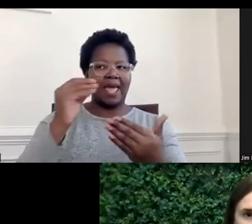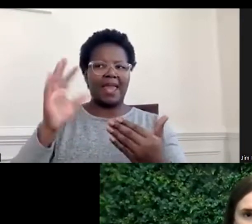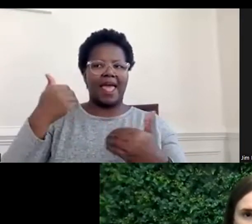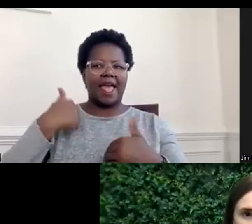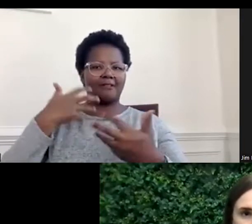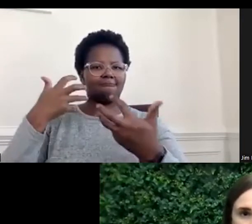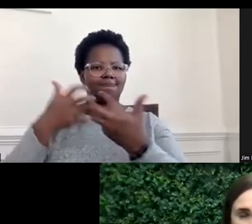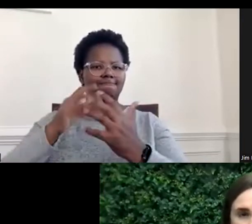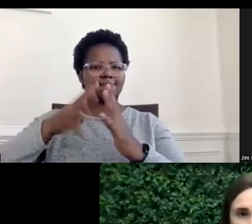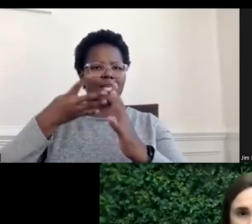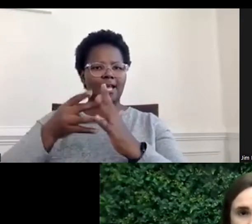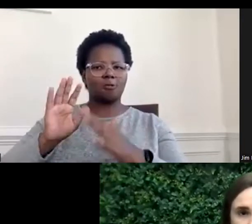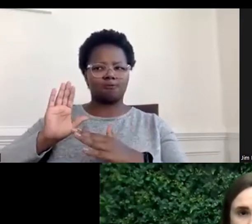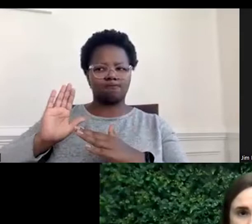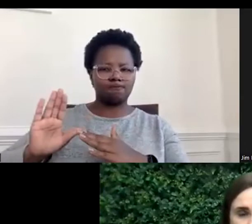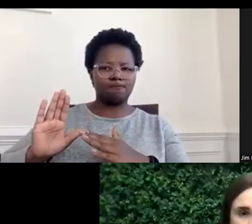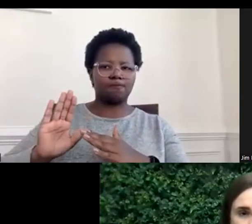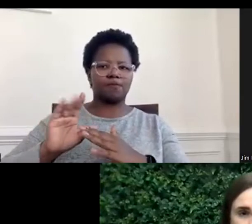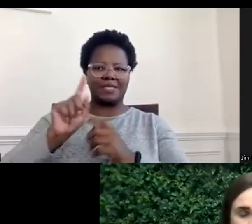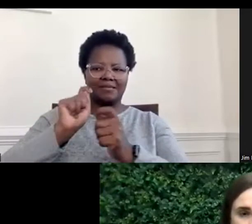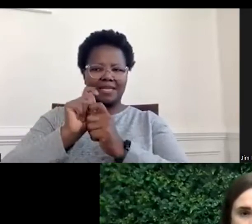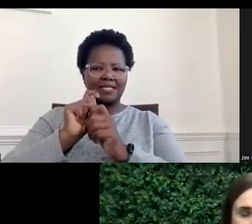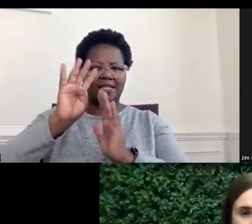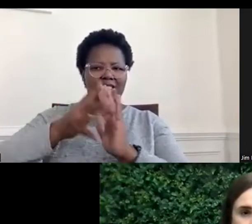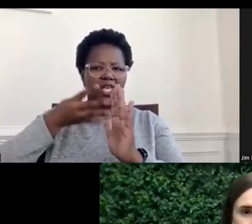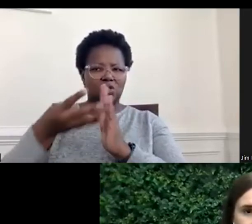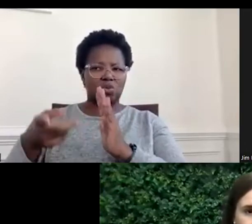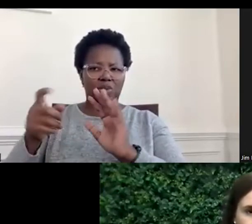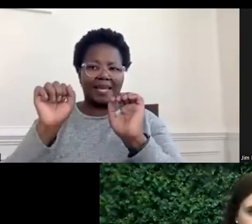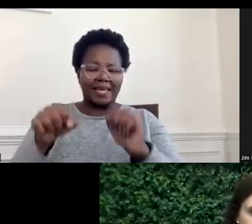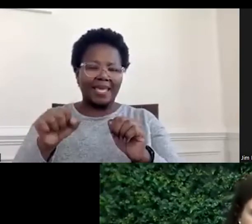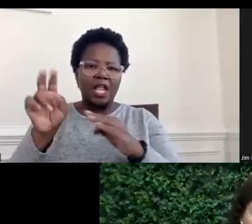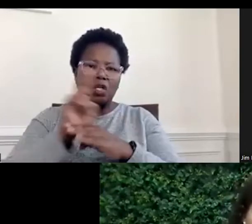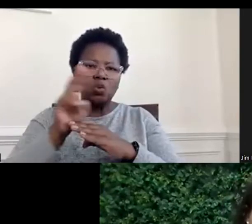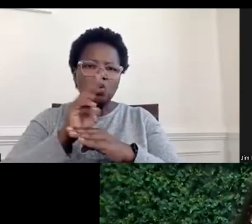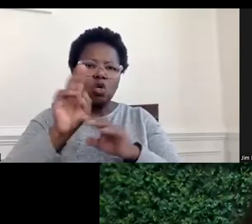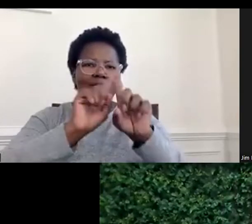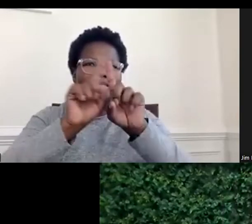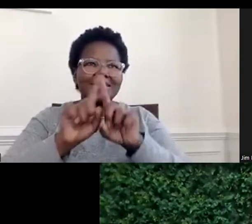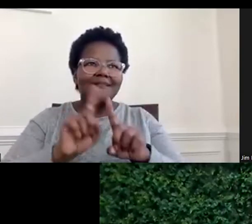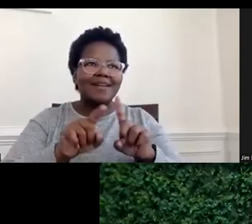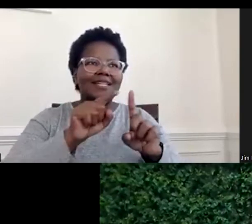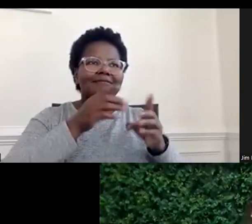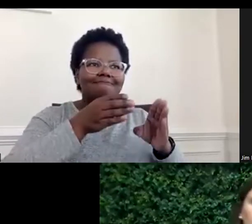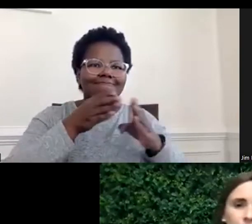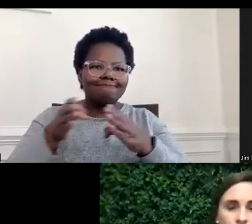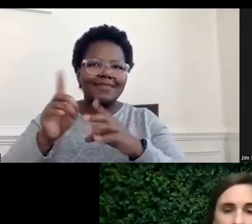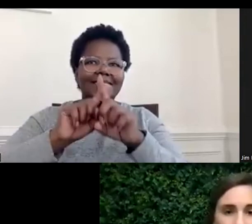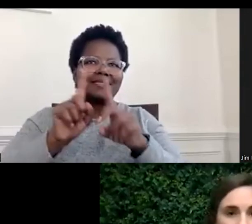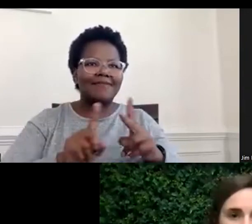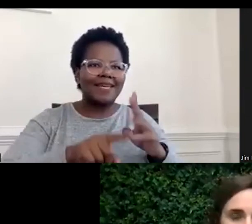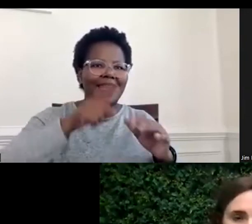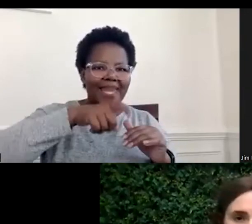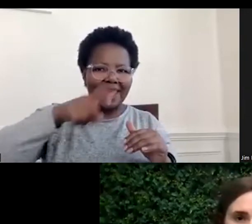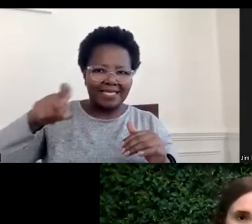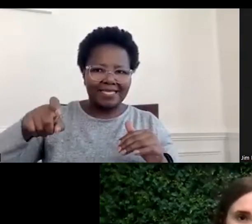that, they may use it on a variable basis and for different needs,